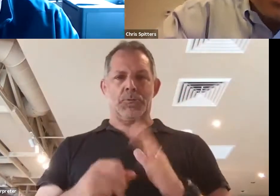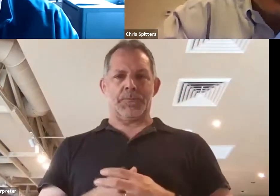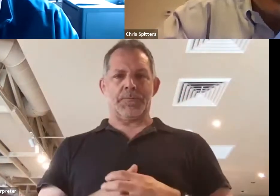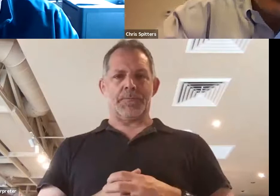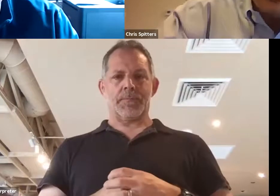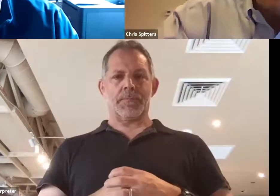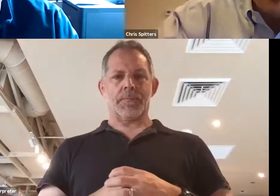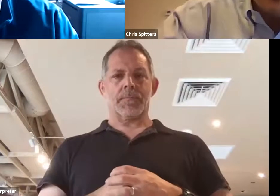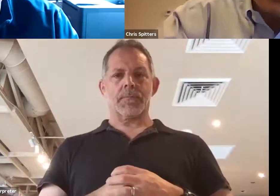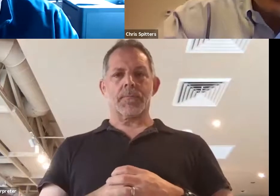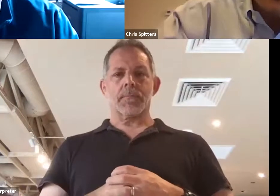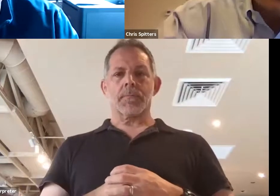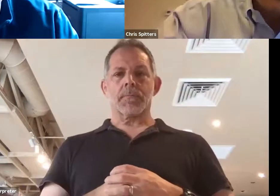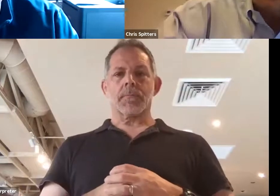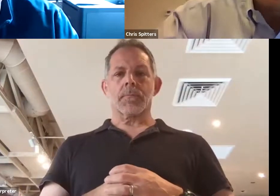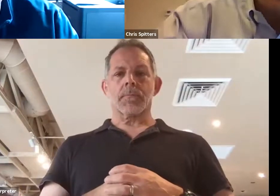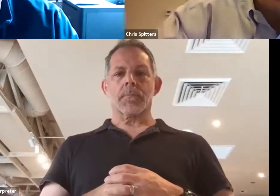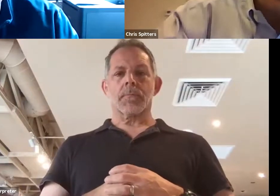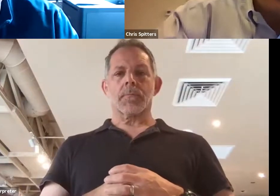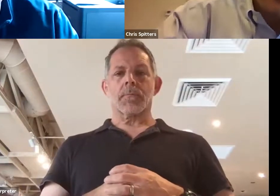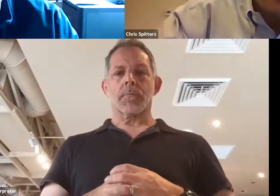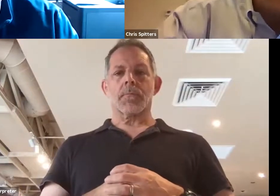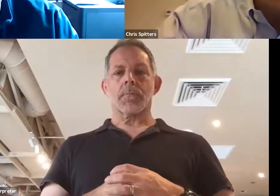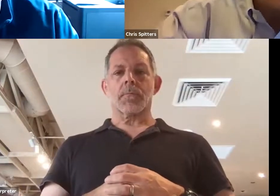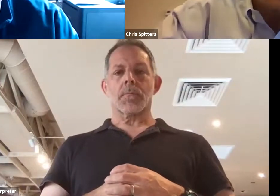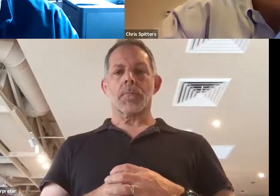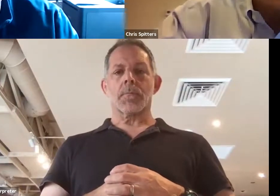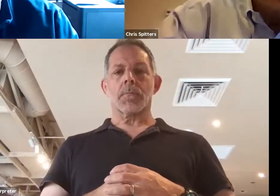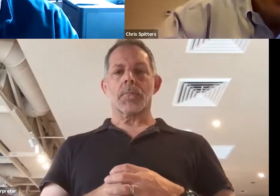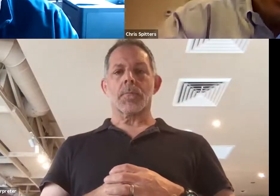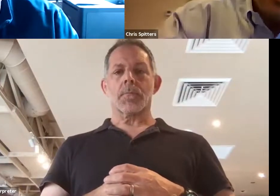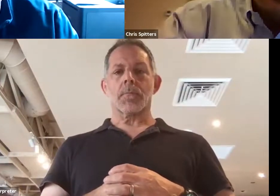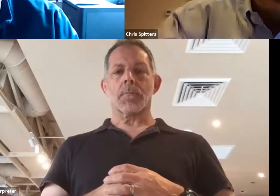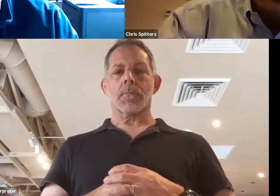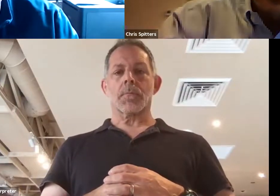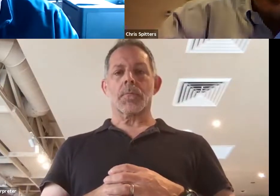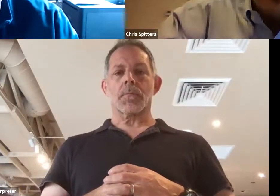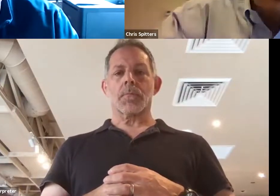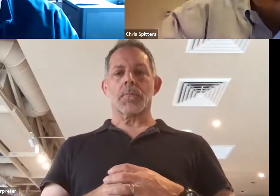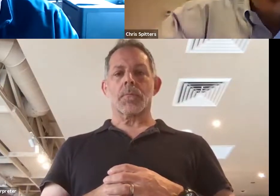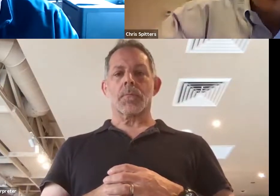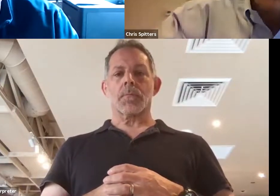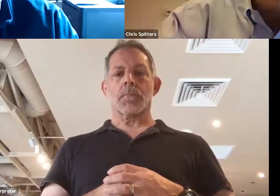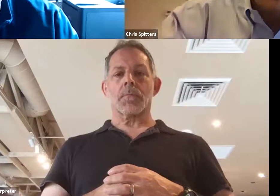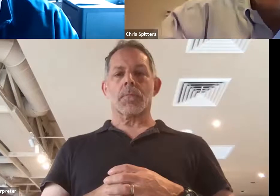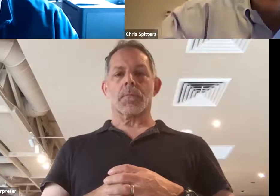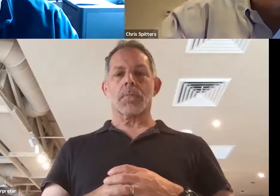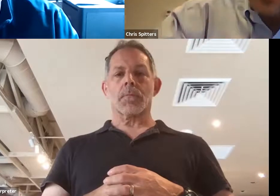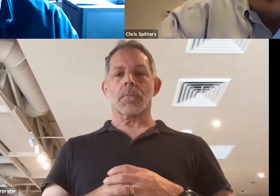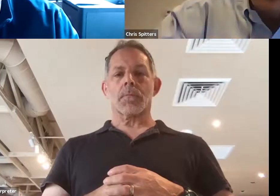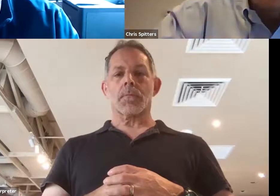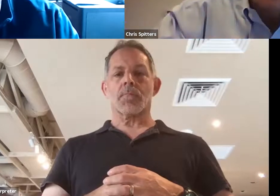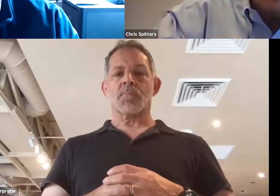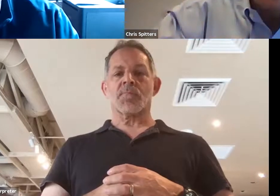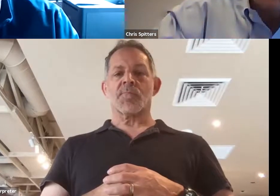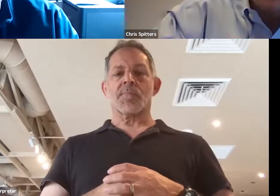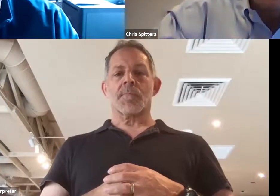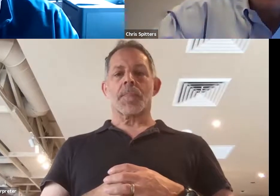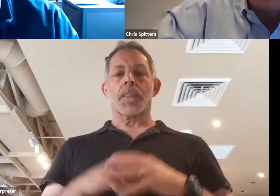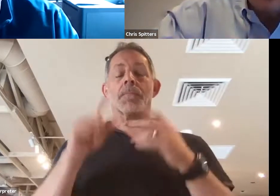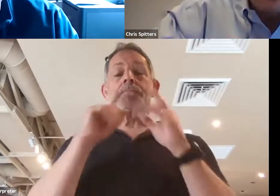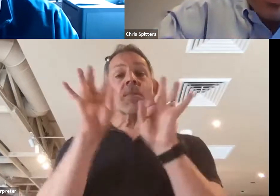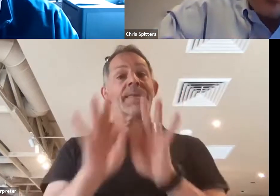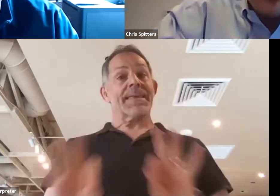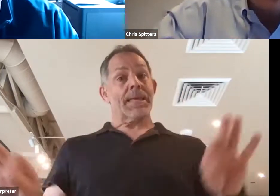involved directly in the community. And that's what we're trying to work through. That's what the state health department and the governor's framework for K through